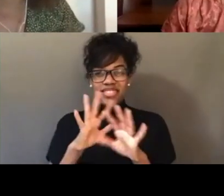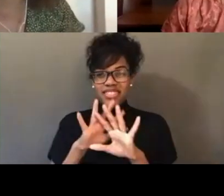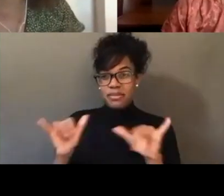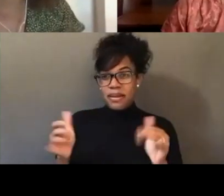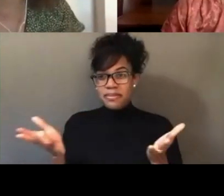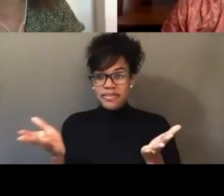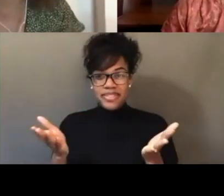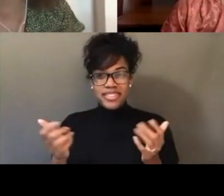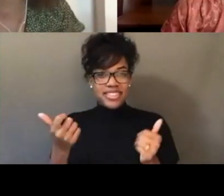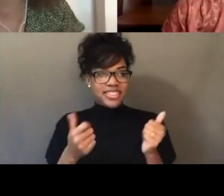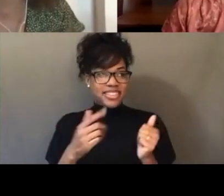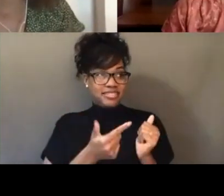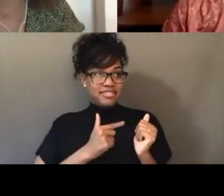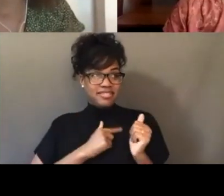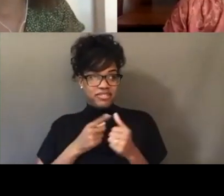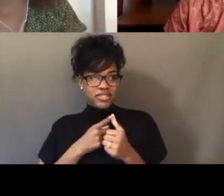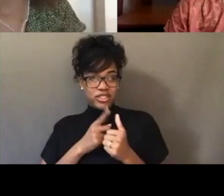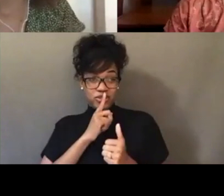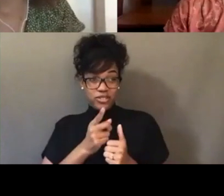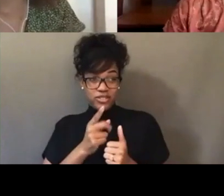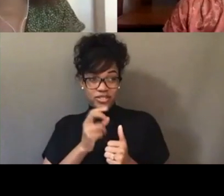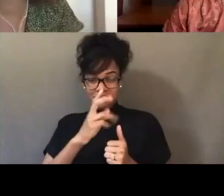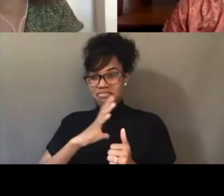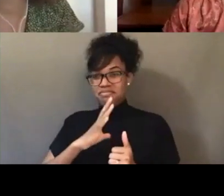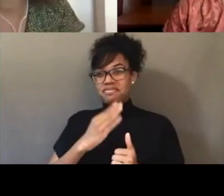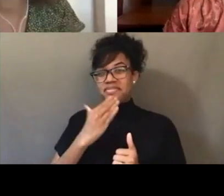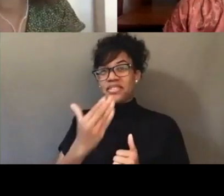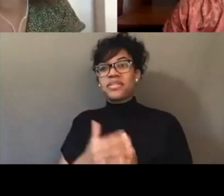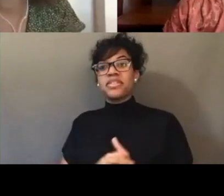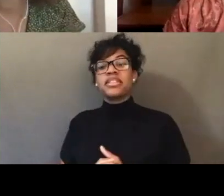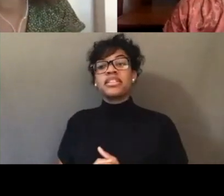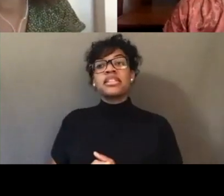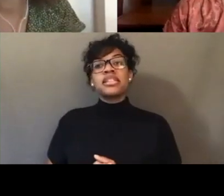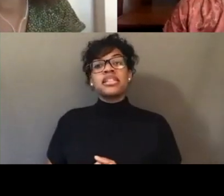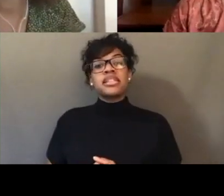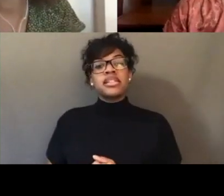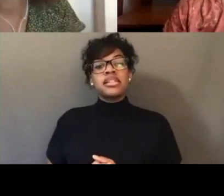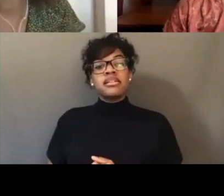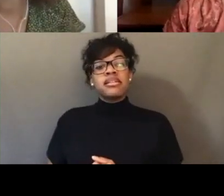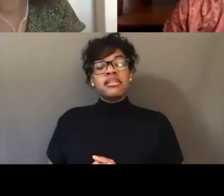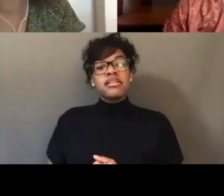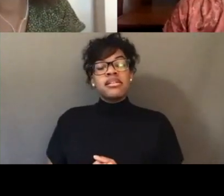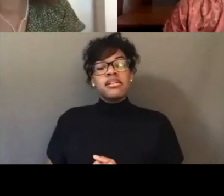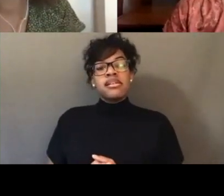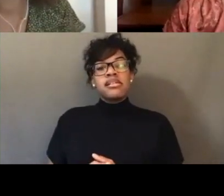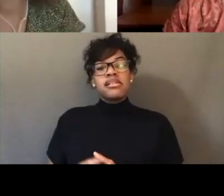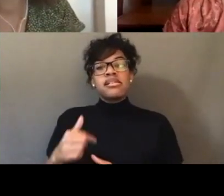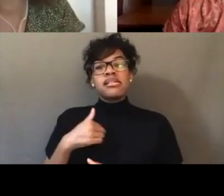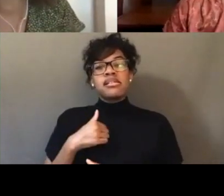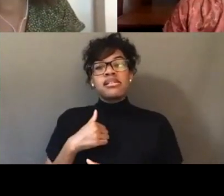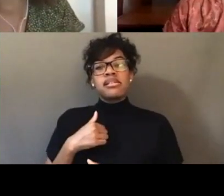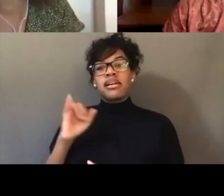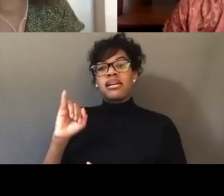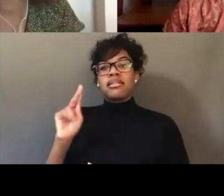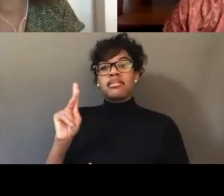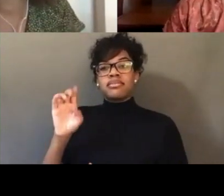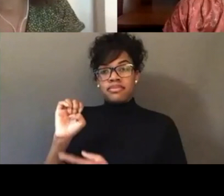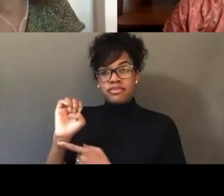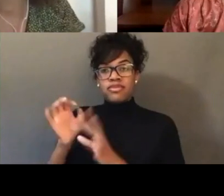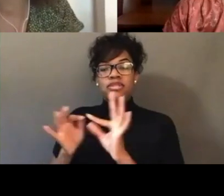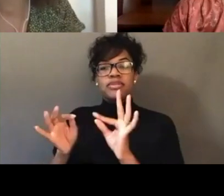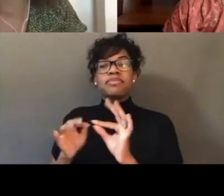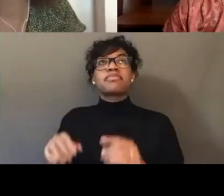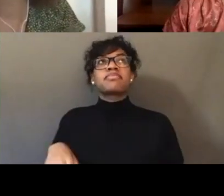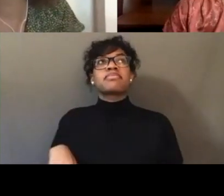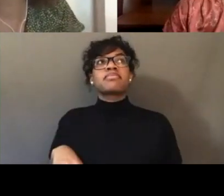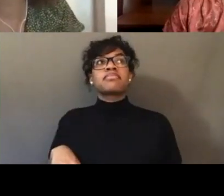Are you sure? Thank you. I actually want to begin the answer to that question again first by saying, while